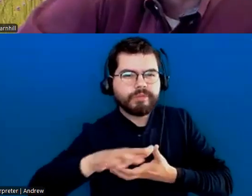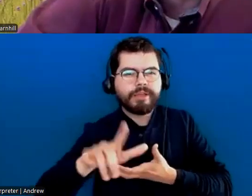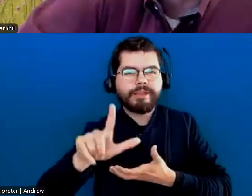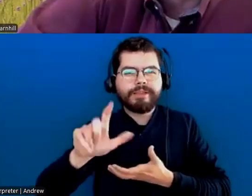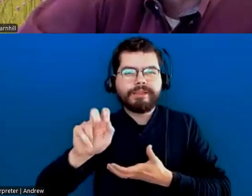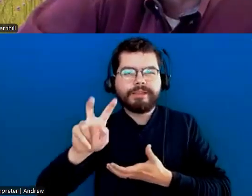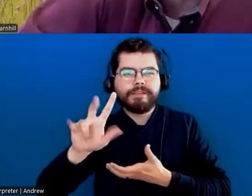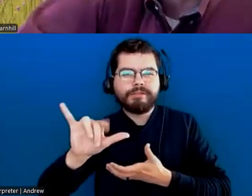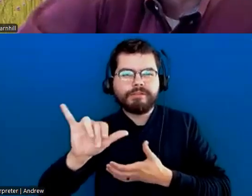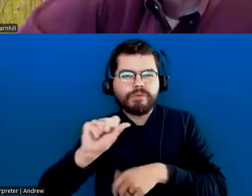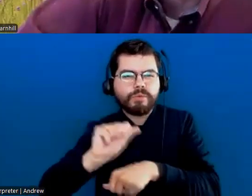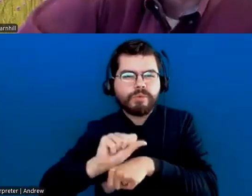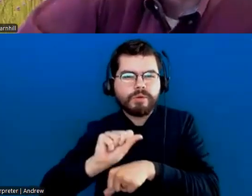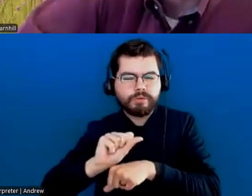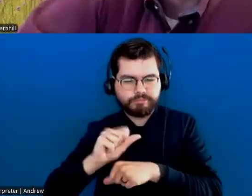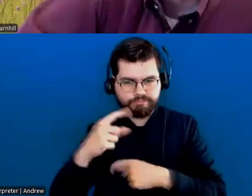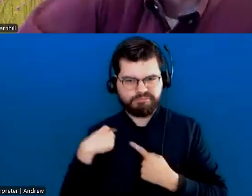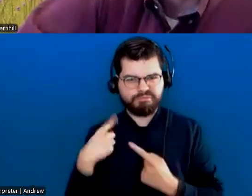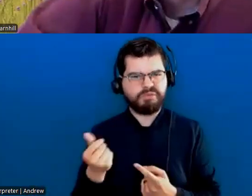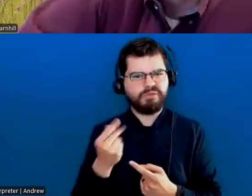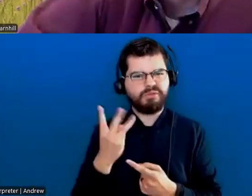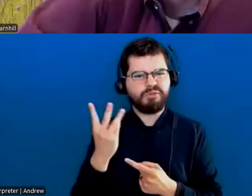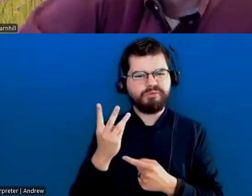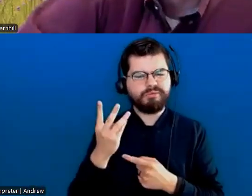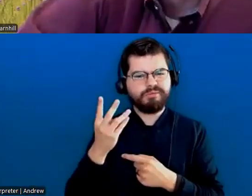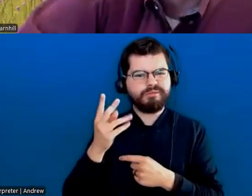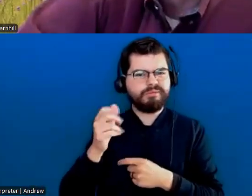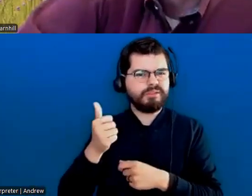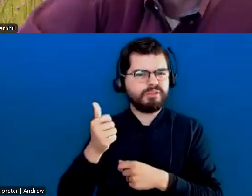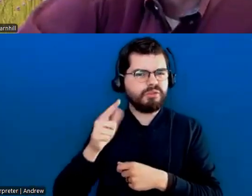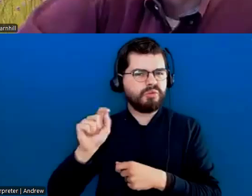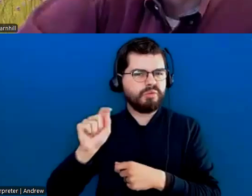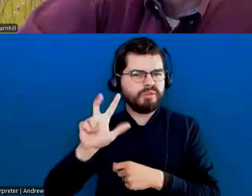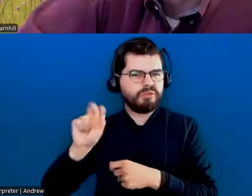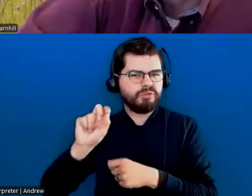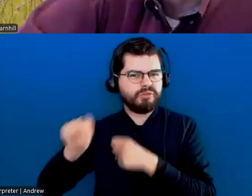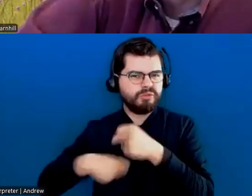over the last couple of decades. And